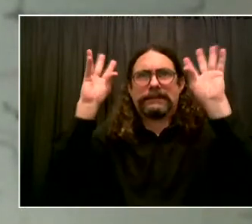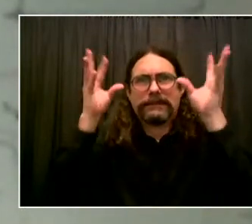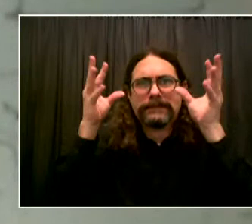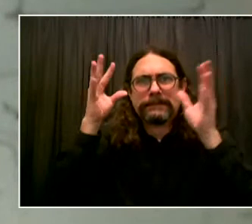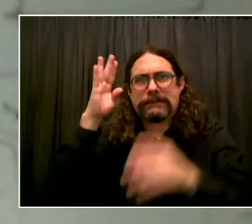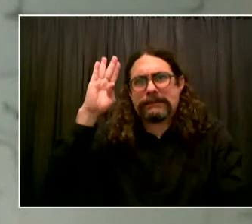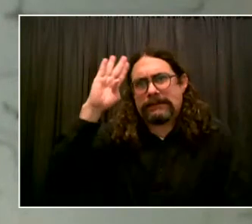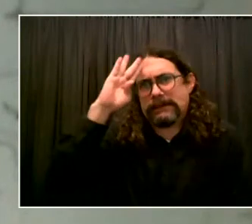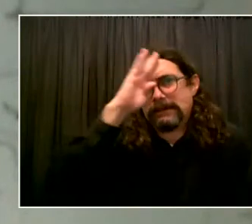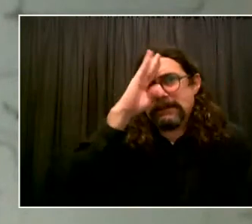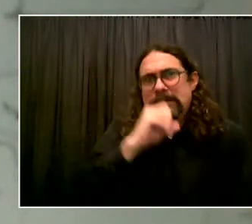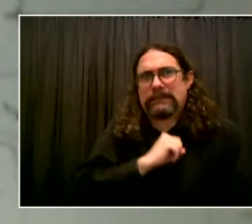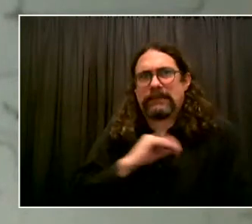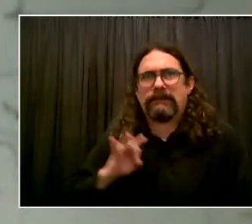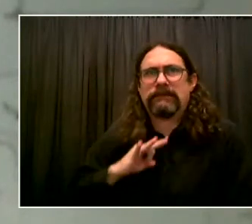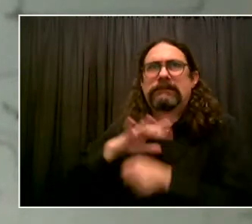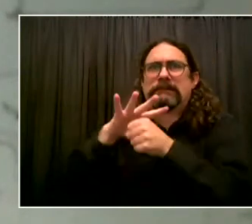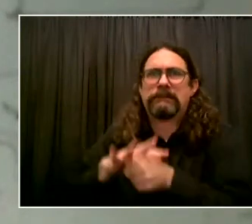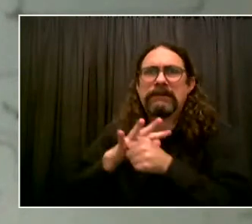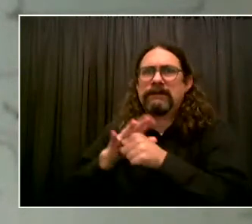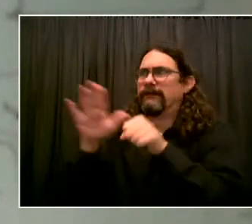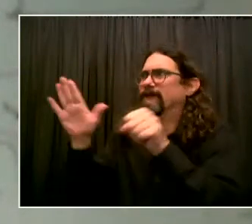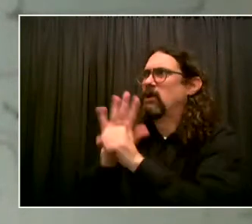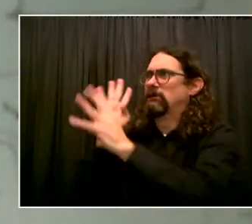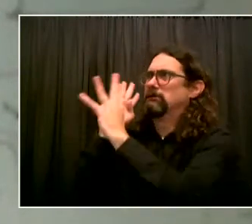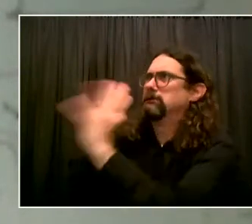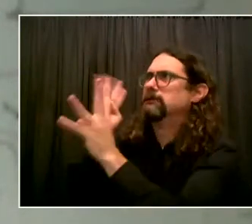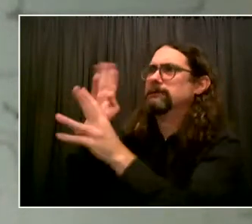apartment. Is that freedom?